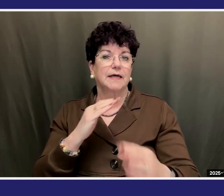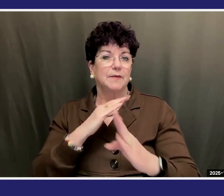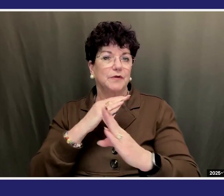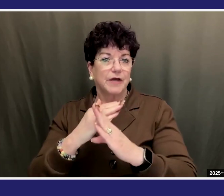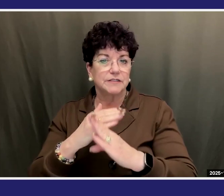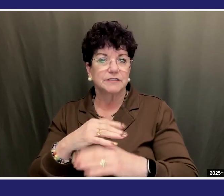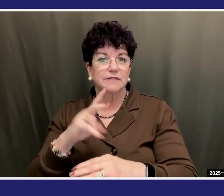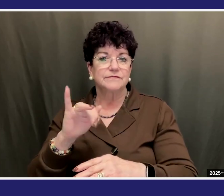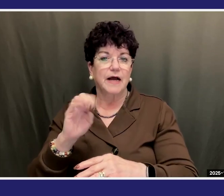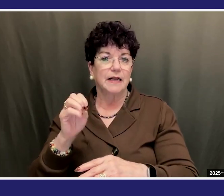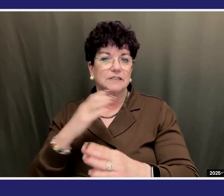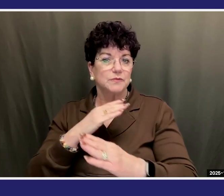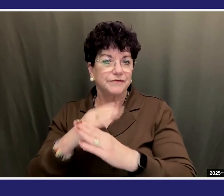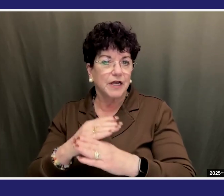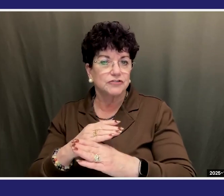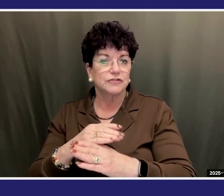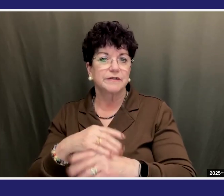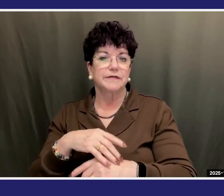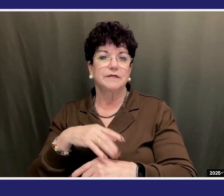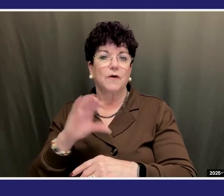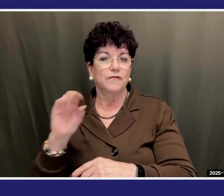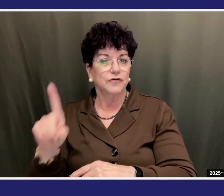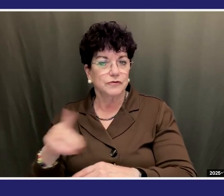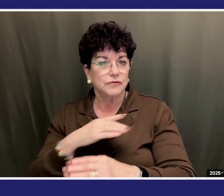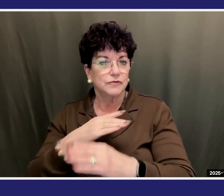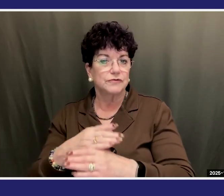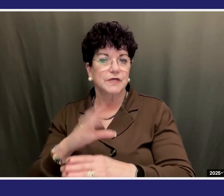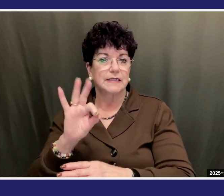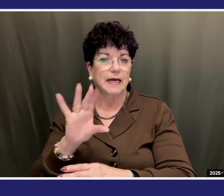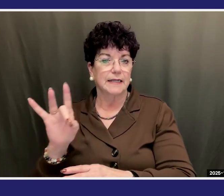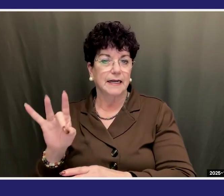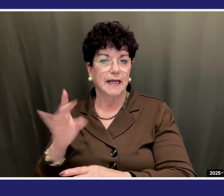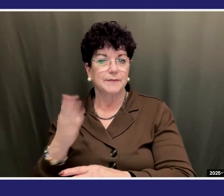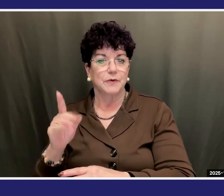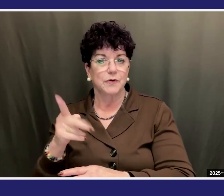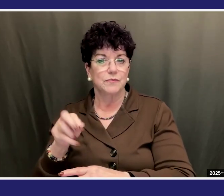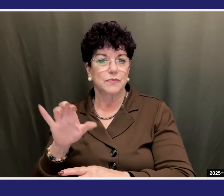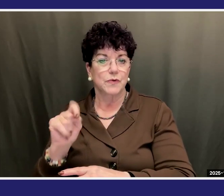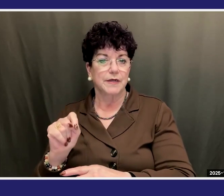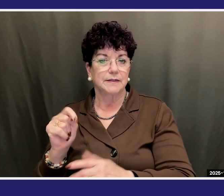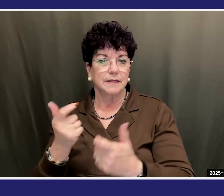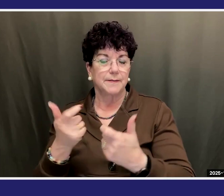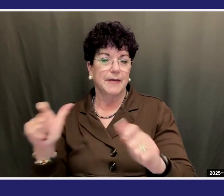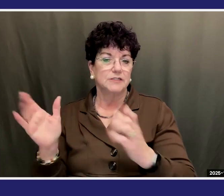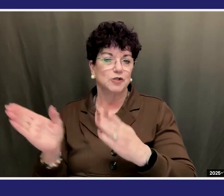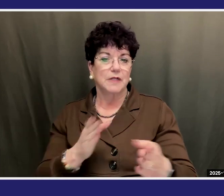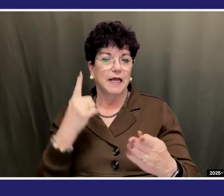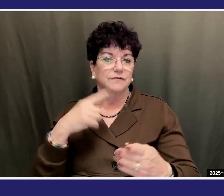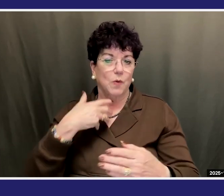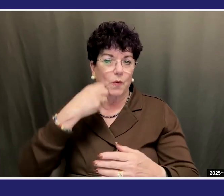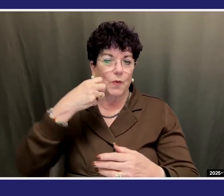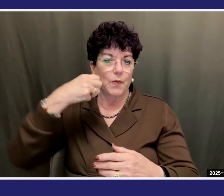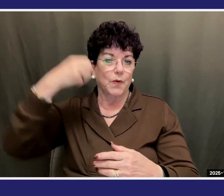Roadmap, the Overdose Prevention Initiative, the 988 Blueprint, the Master Plan on Aging, as well as